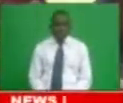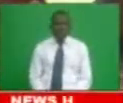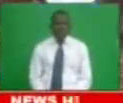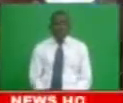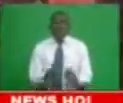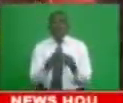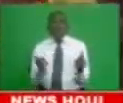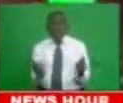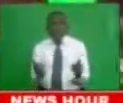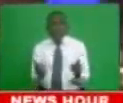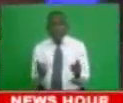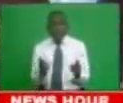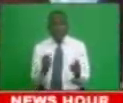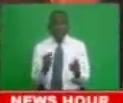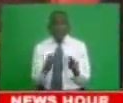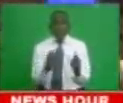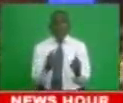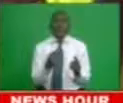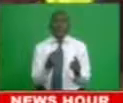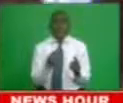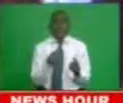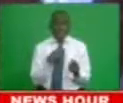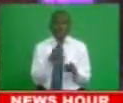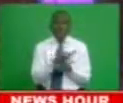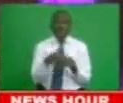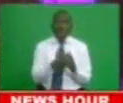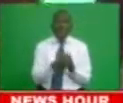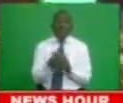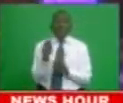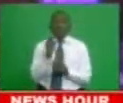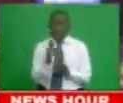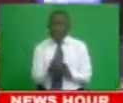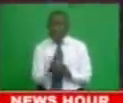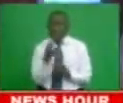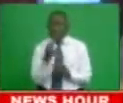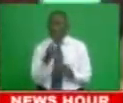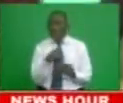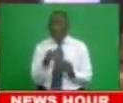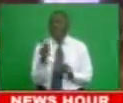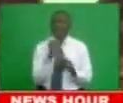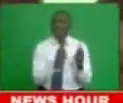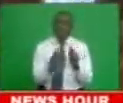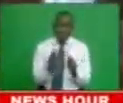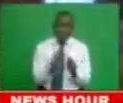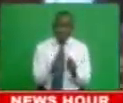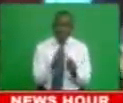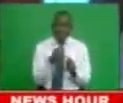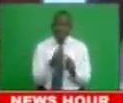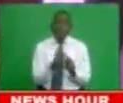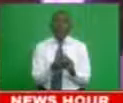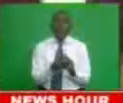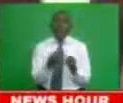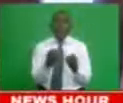So I am calling all the customers, those who have people who are wealthy